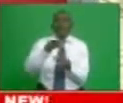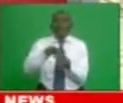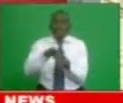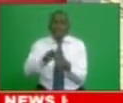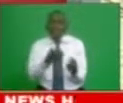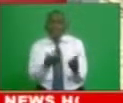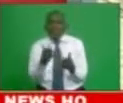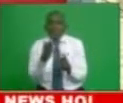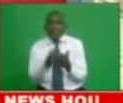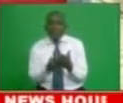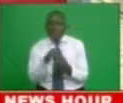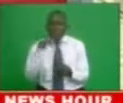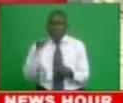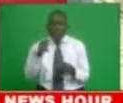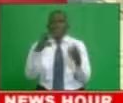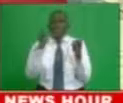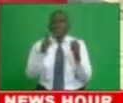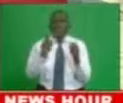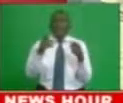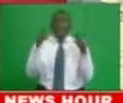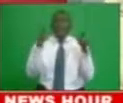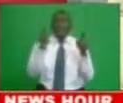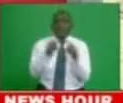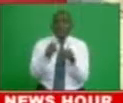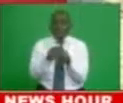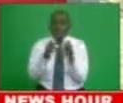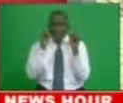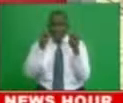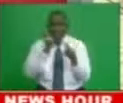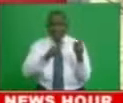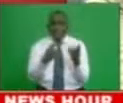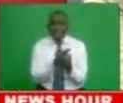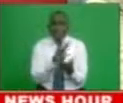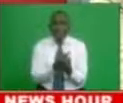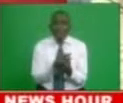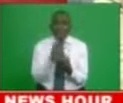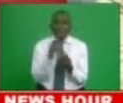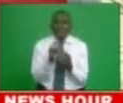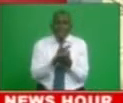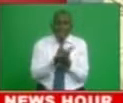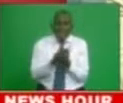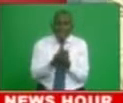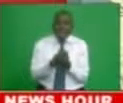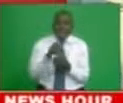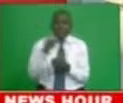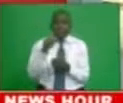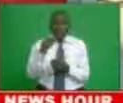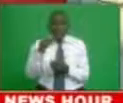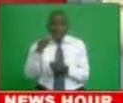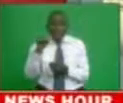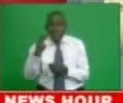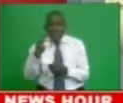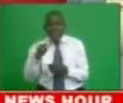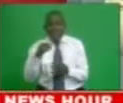some of the issues that arise and also sensitize Ghanaians to be vigilant. With the 2016 elections in mind,